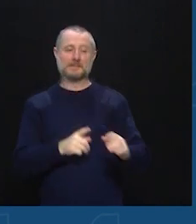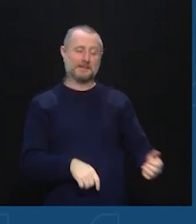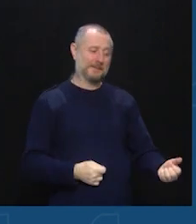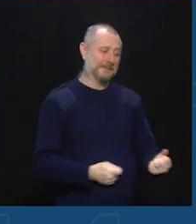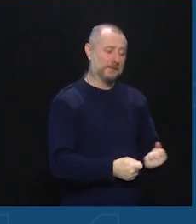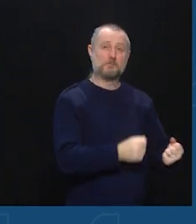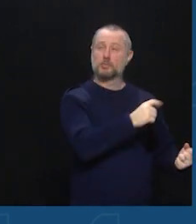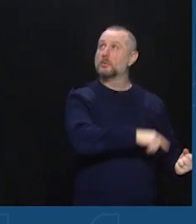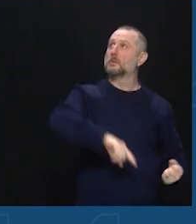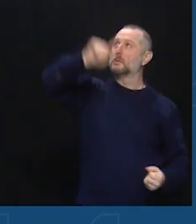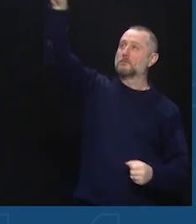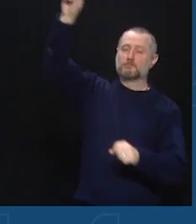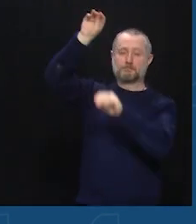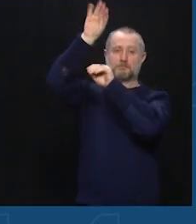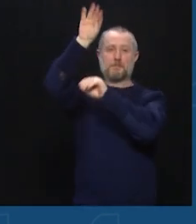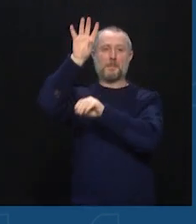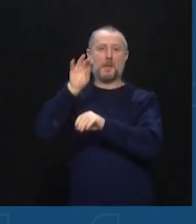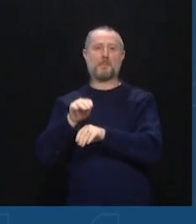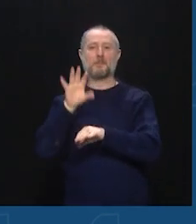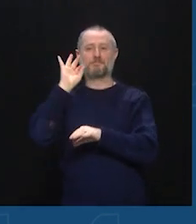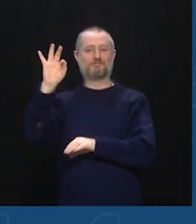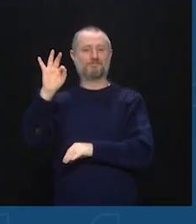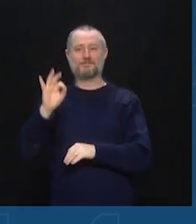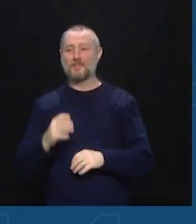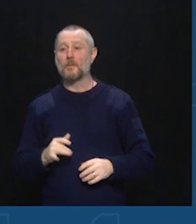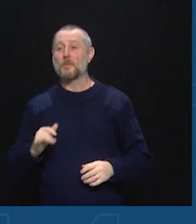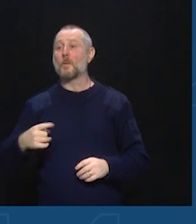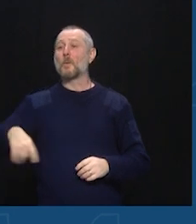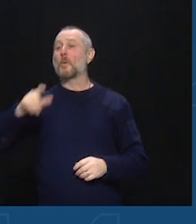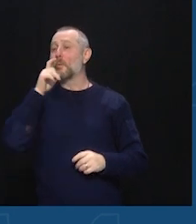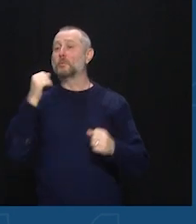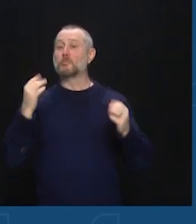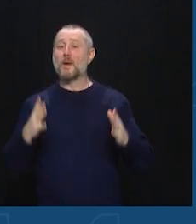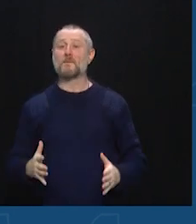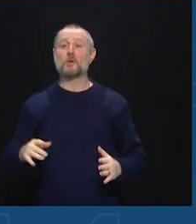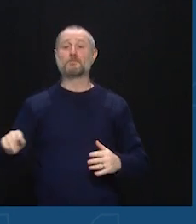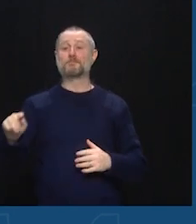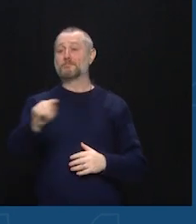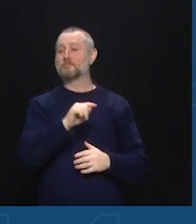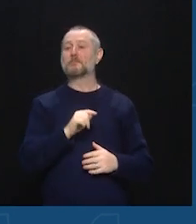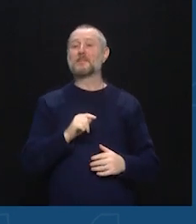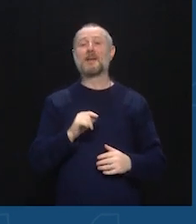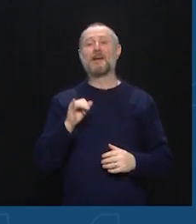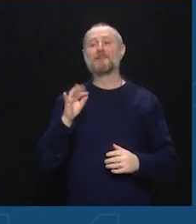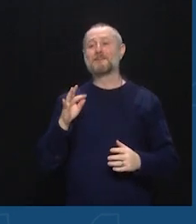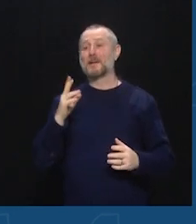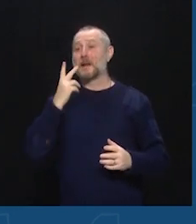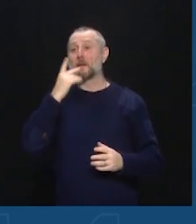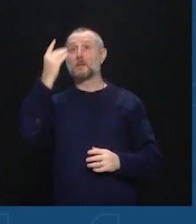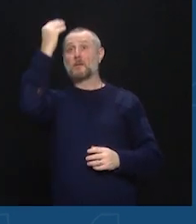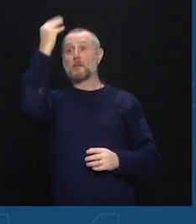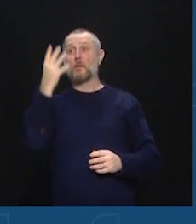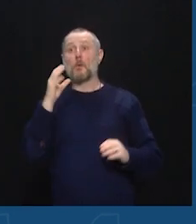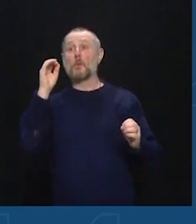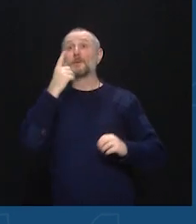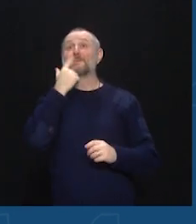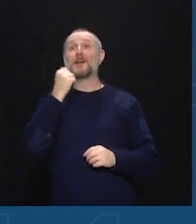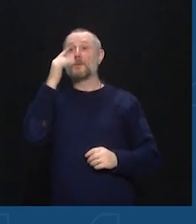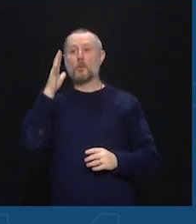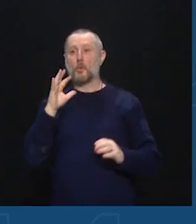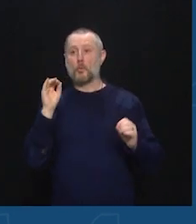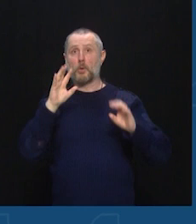A quick note to motorists. If a traffic signal is out, it's not cause